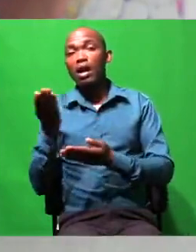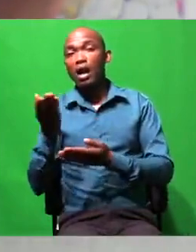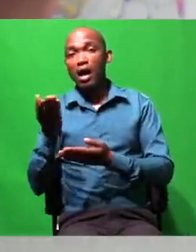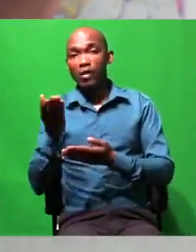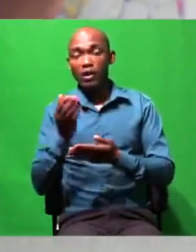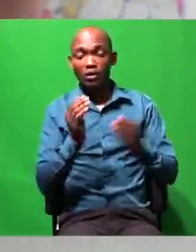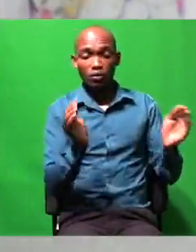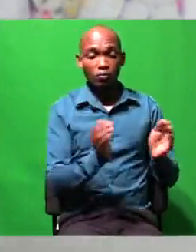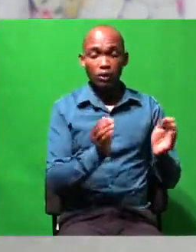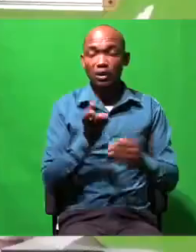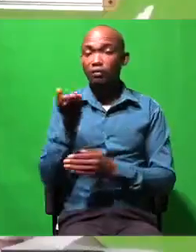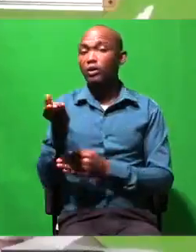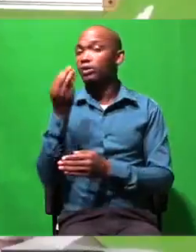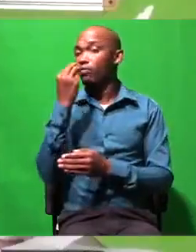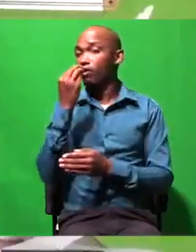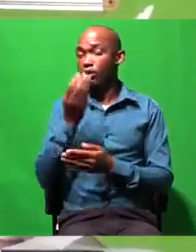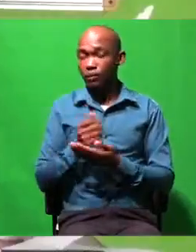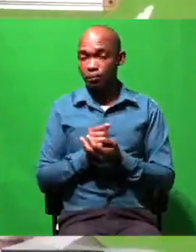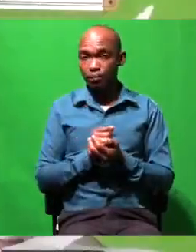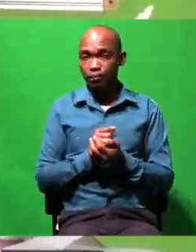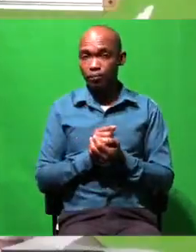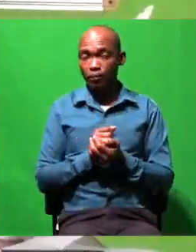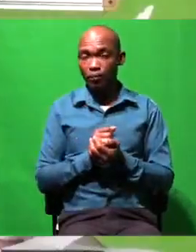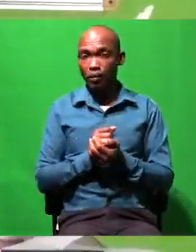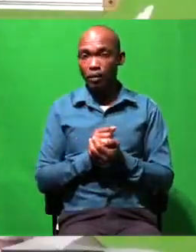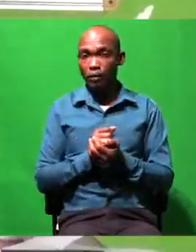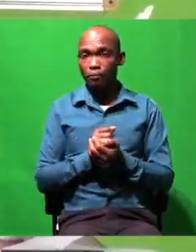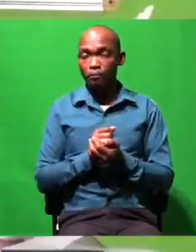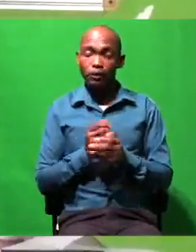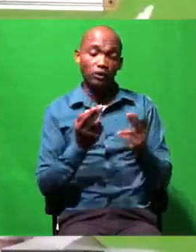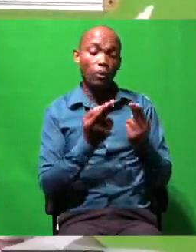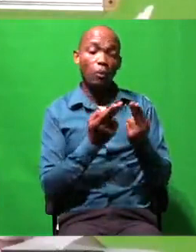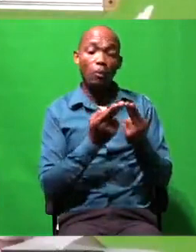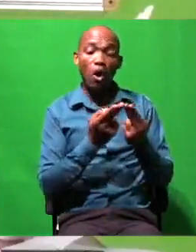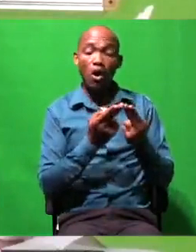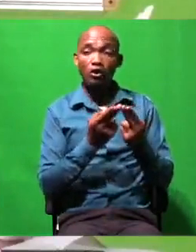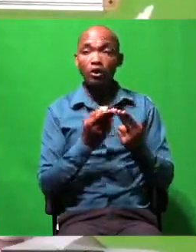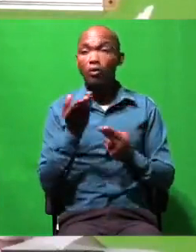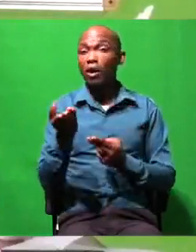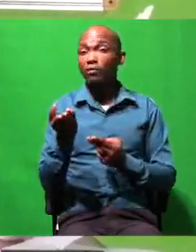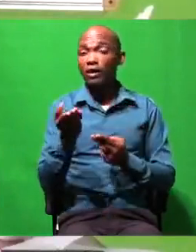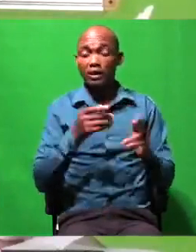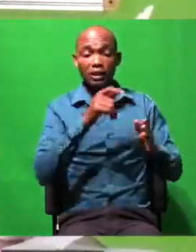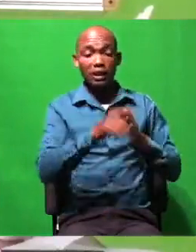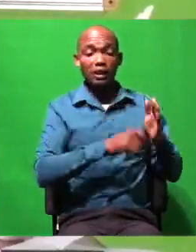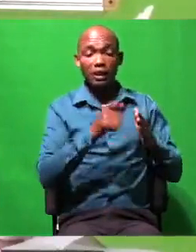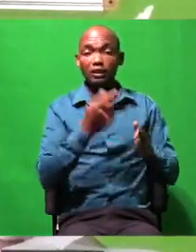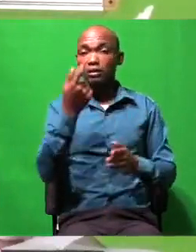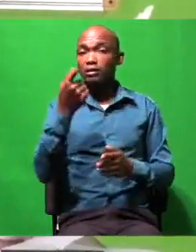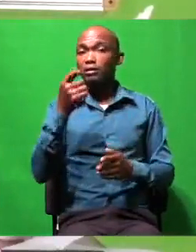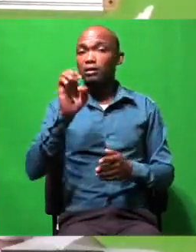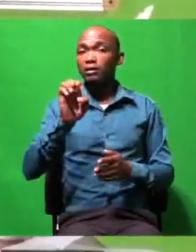used to preserve those food. At the same time, we have this textile